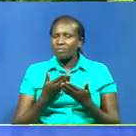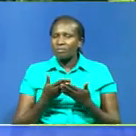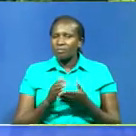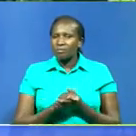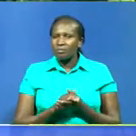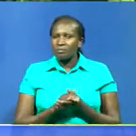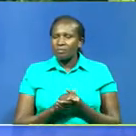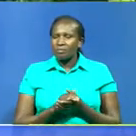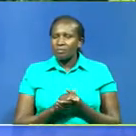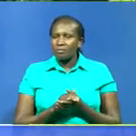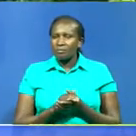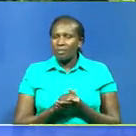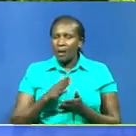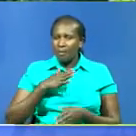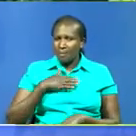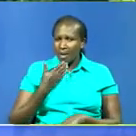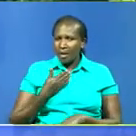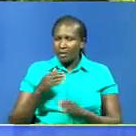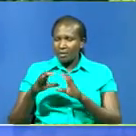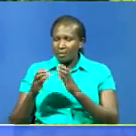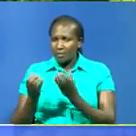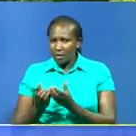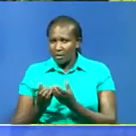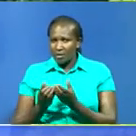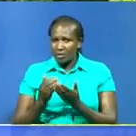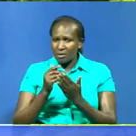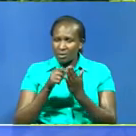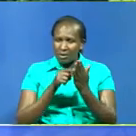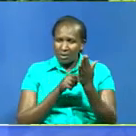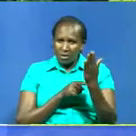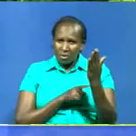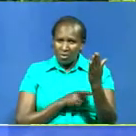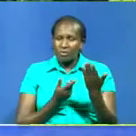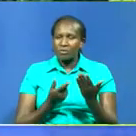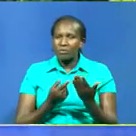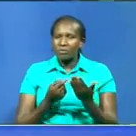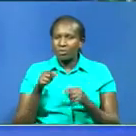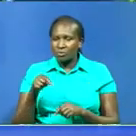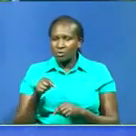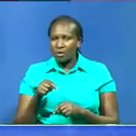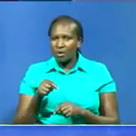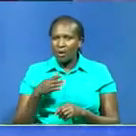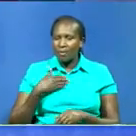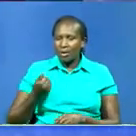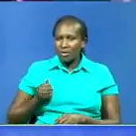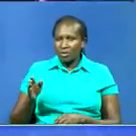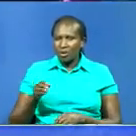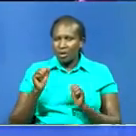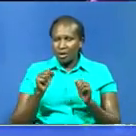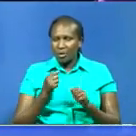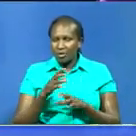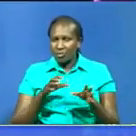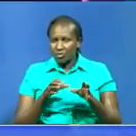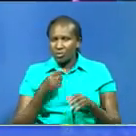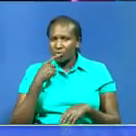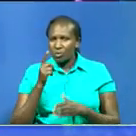kaa hivi. My company records. And if I sleep today, my daughter can wake up and say this is what daddy does. Uni